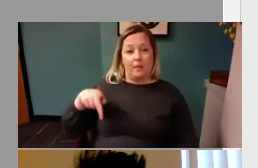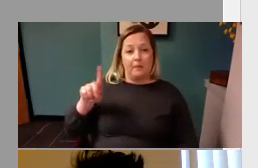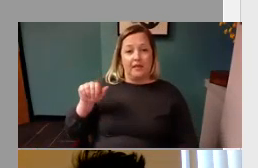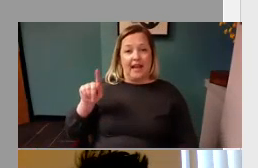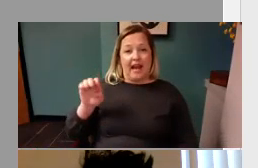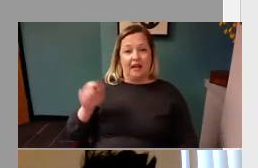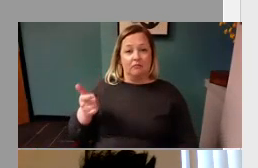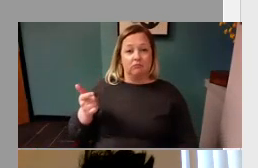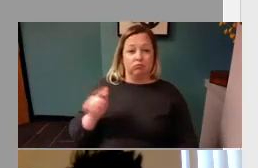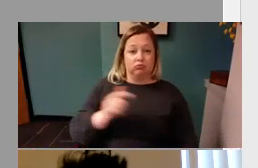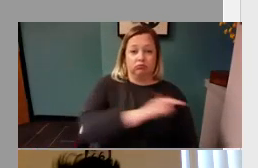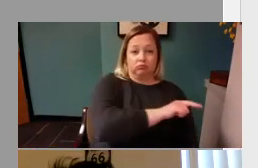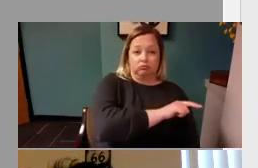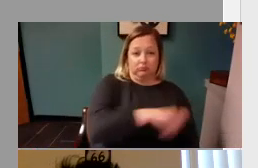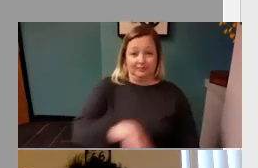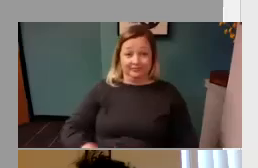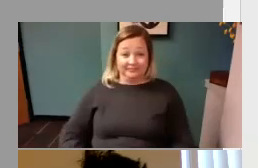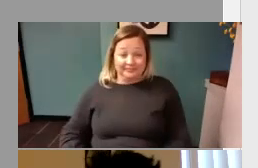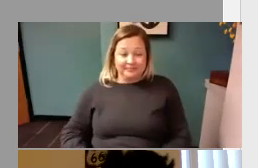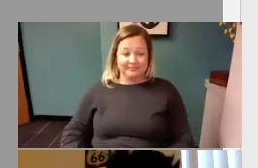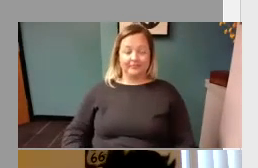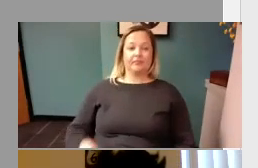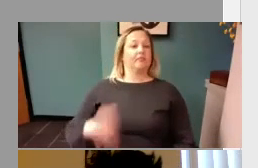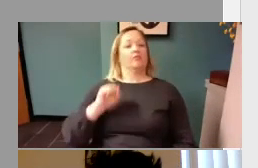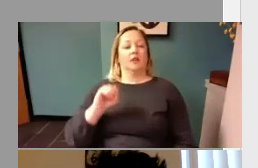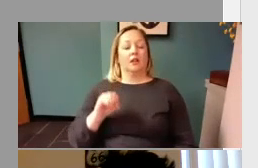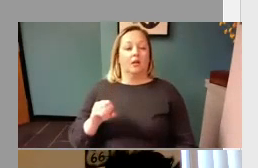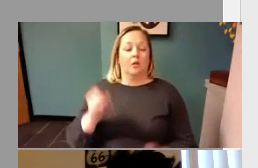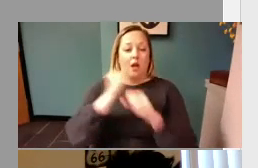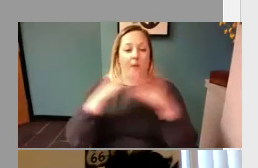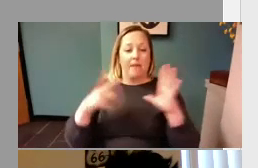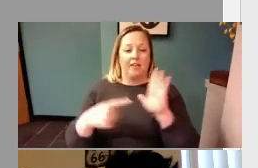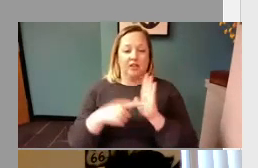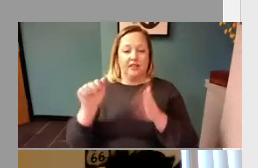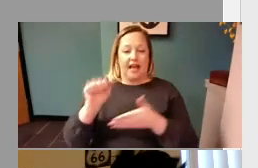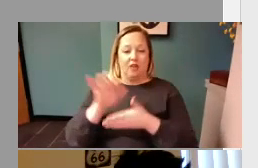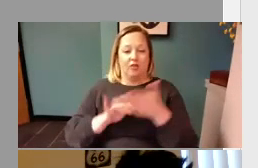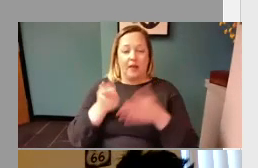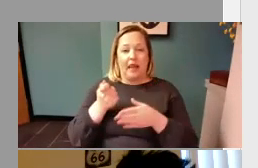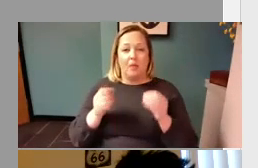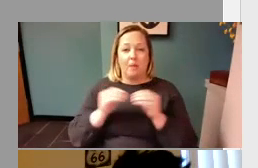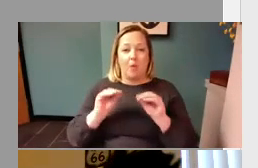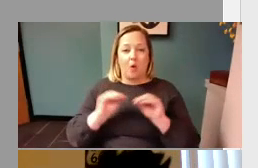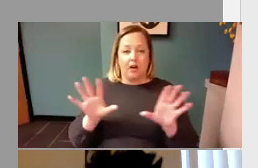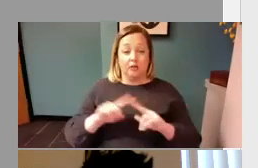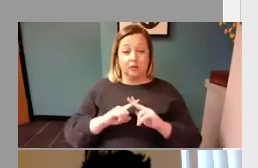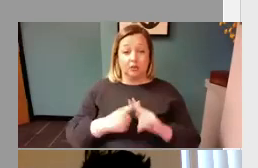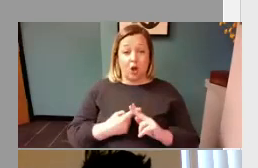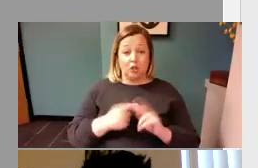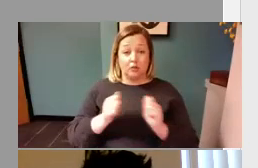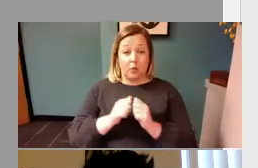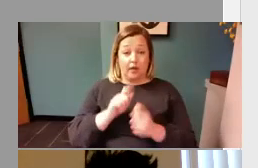So imagine this algorithm a bit more clearly. So it starts off with a particular node,